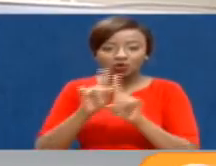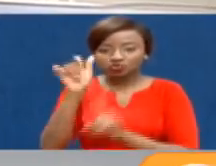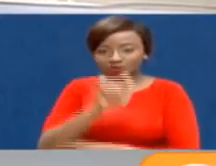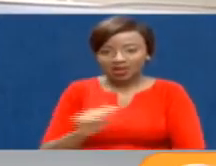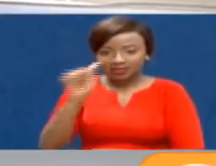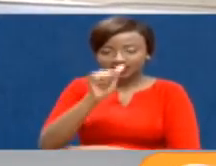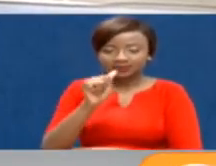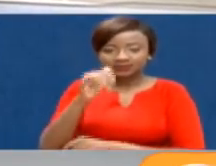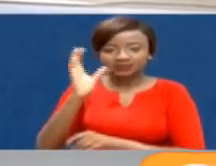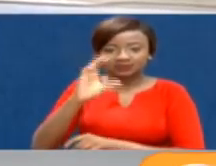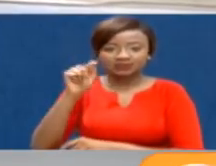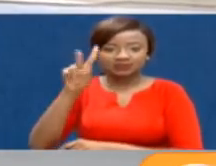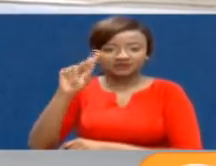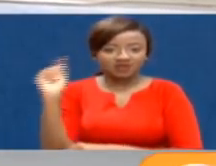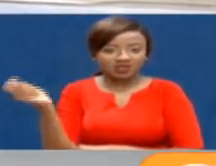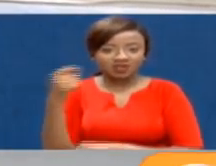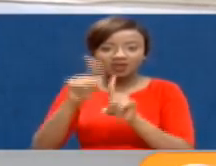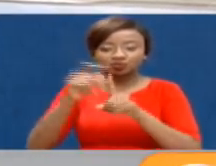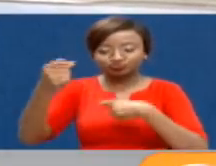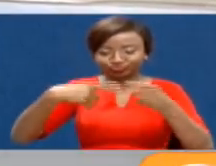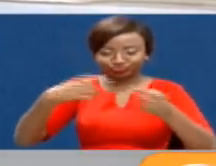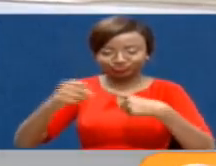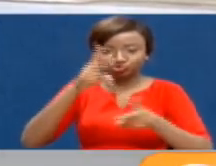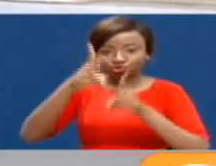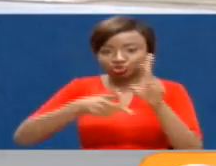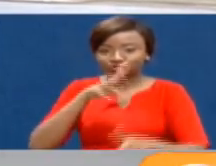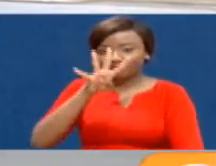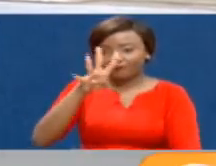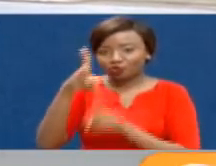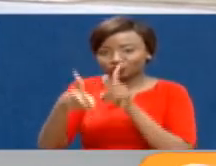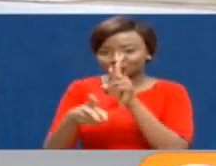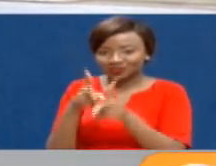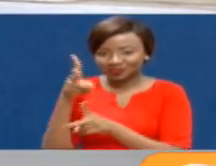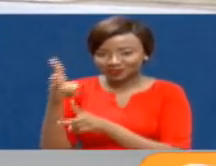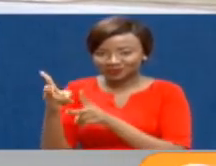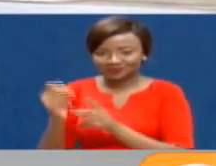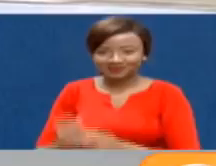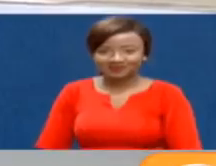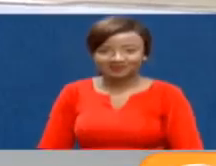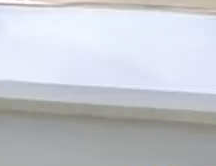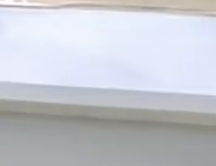TV Kenya, and of course our SMS line 224222. Stay with us. We'll be back.